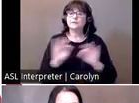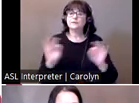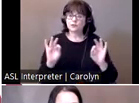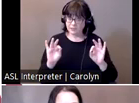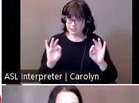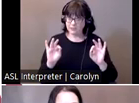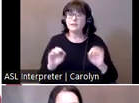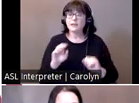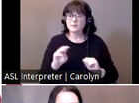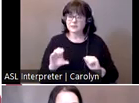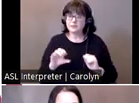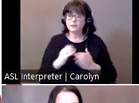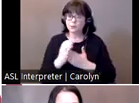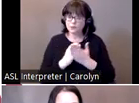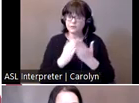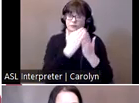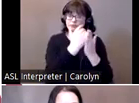to engage with them.